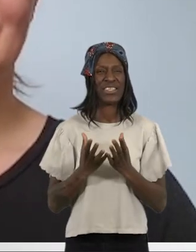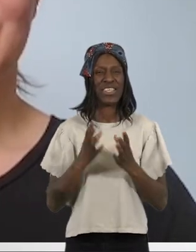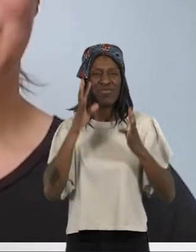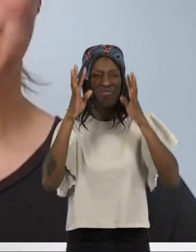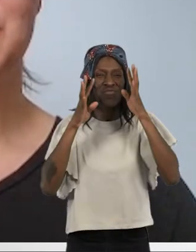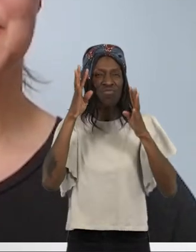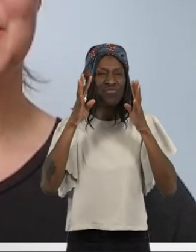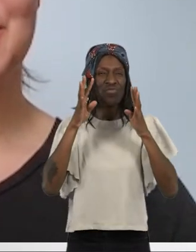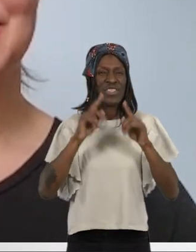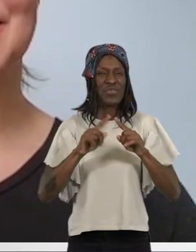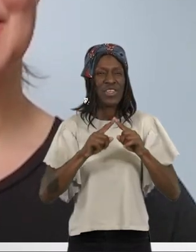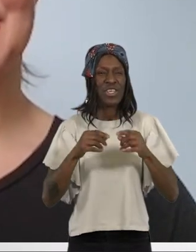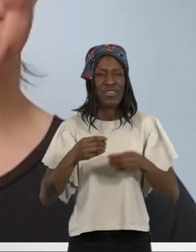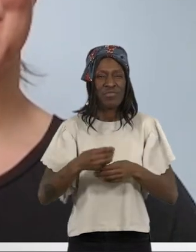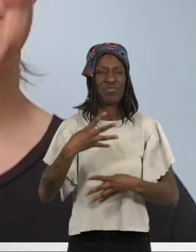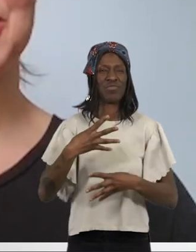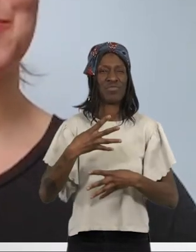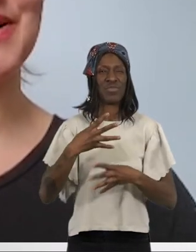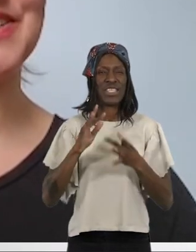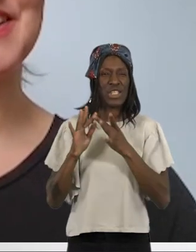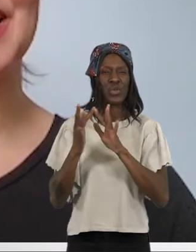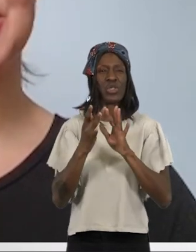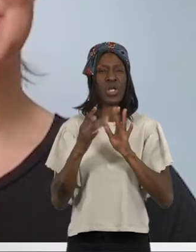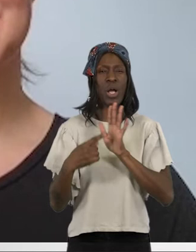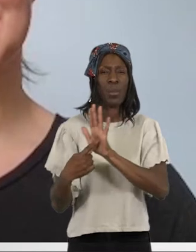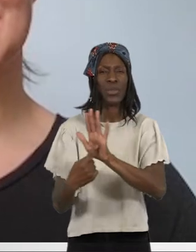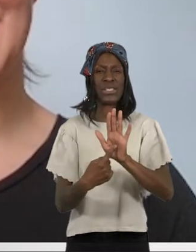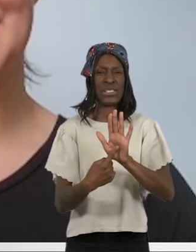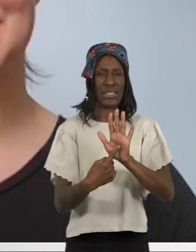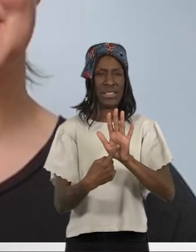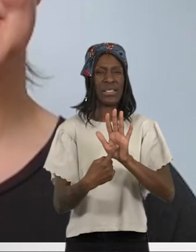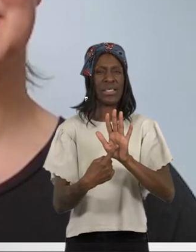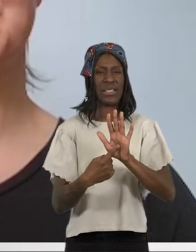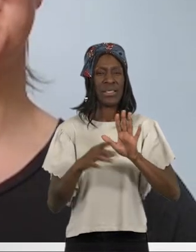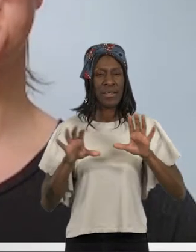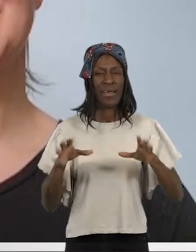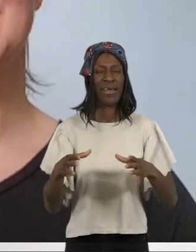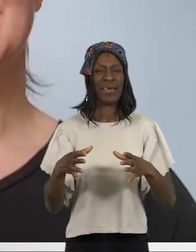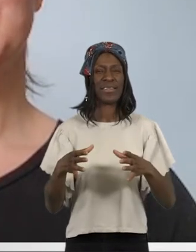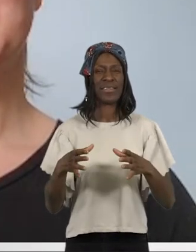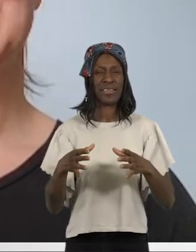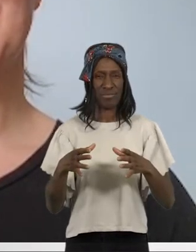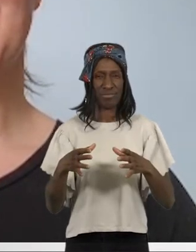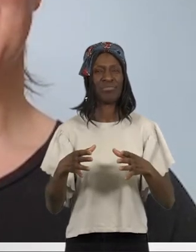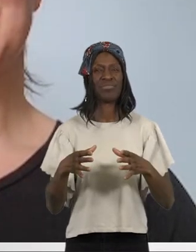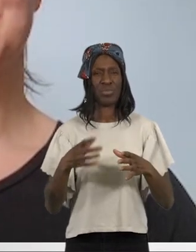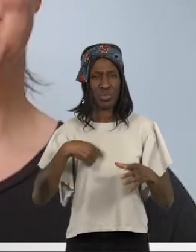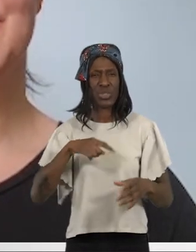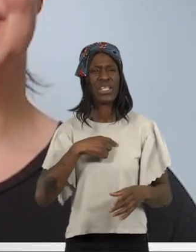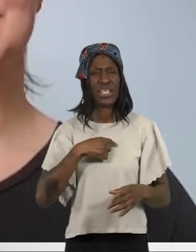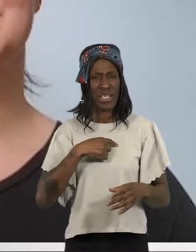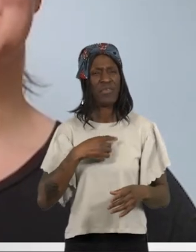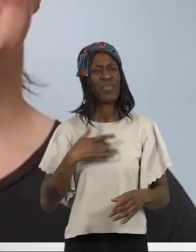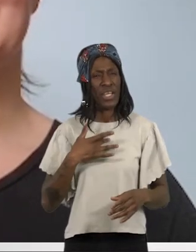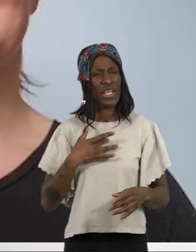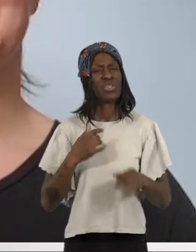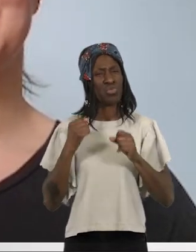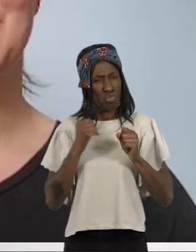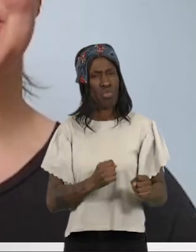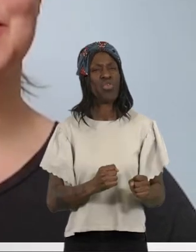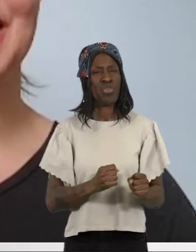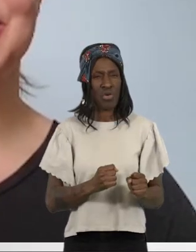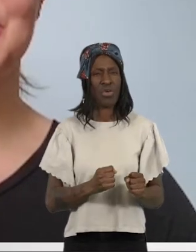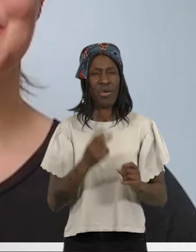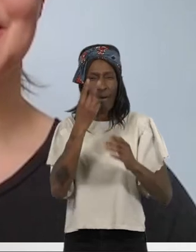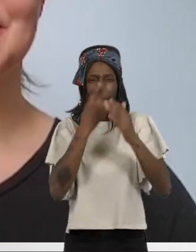creating a whole series of digital presentations and classes. We are convinced of